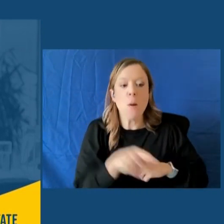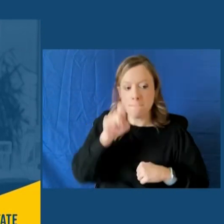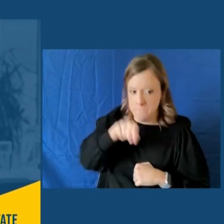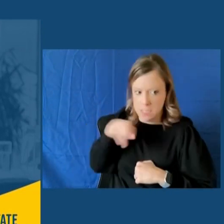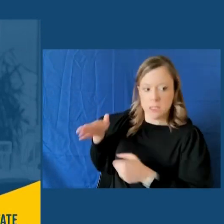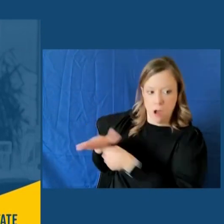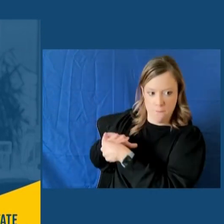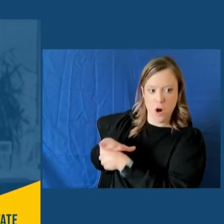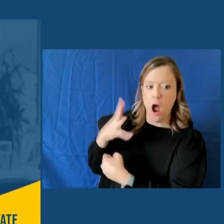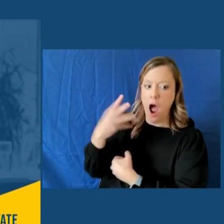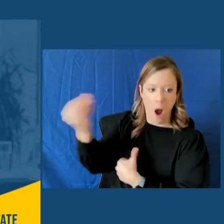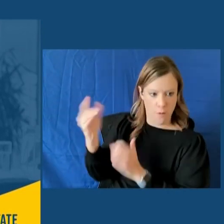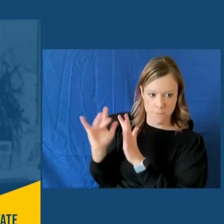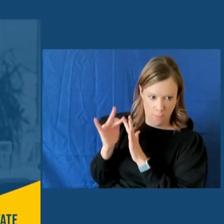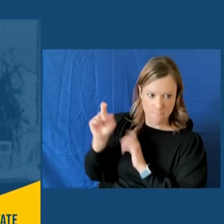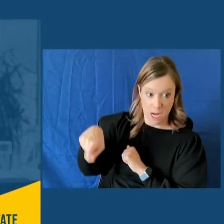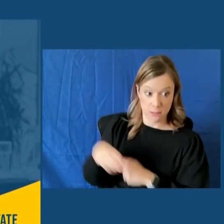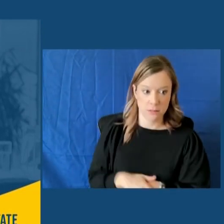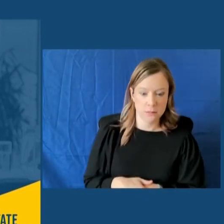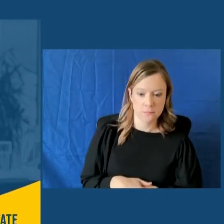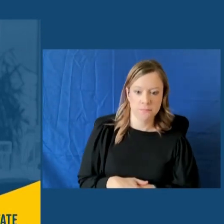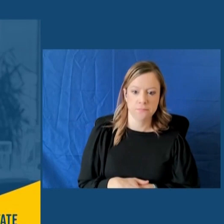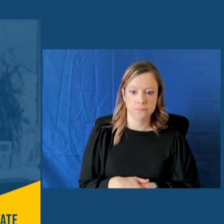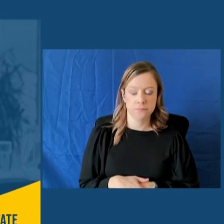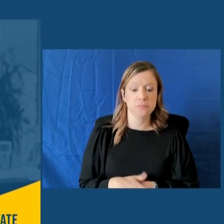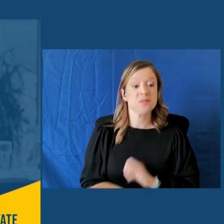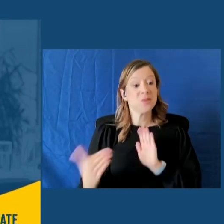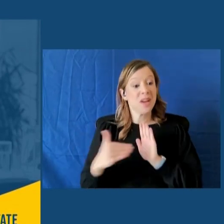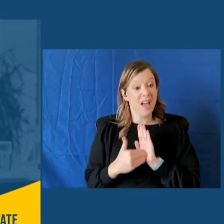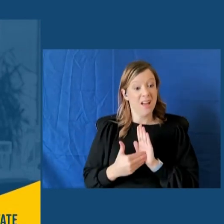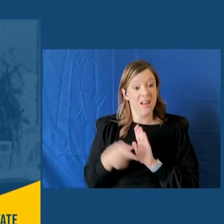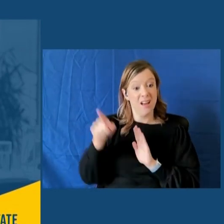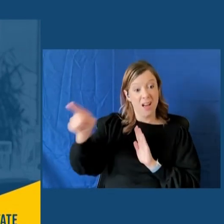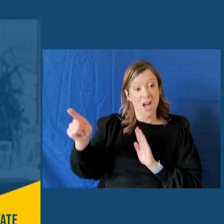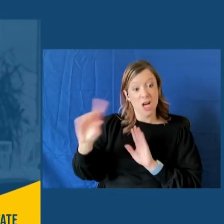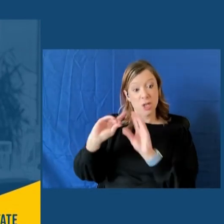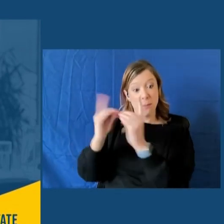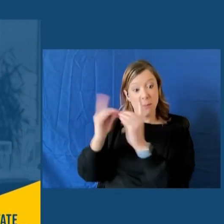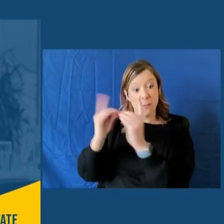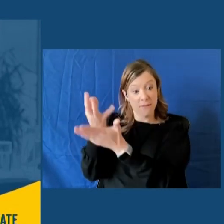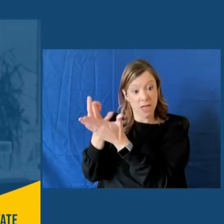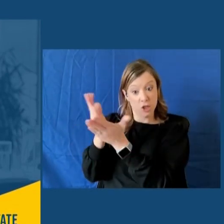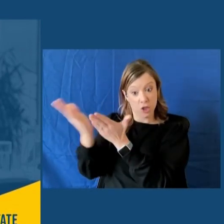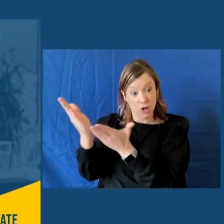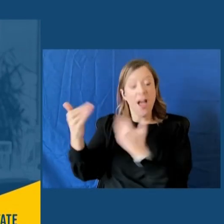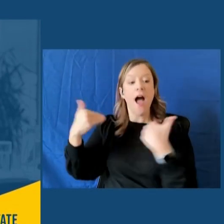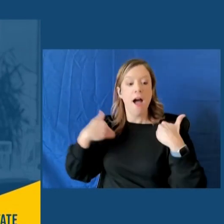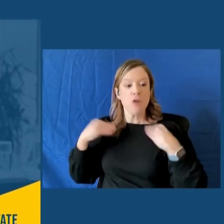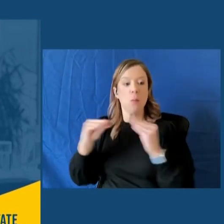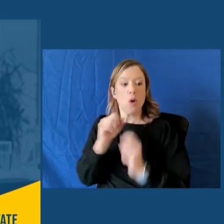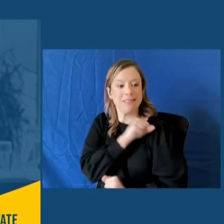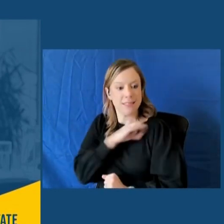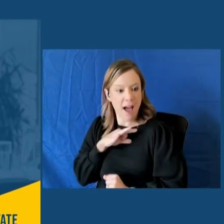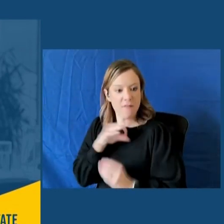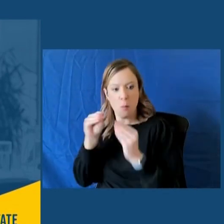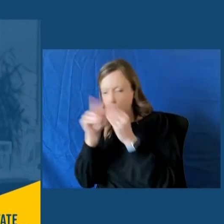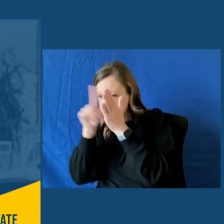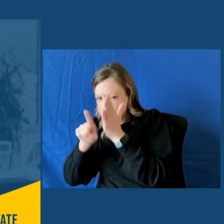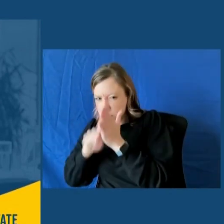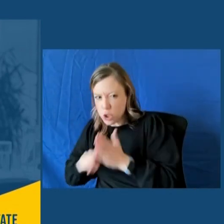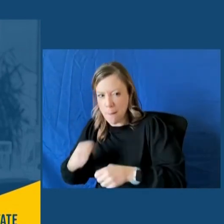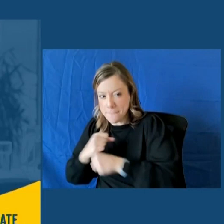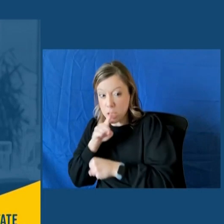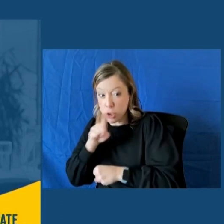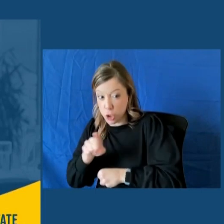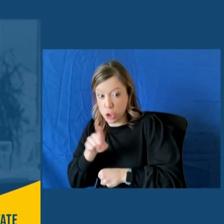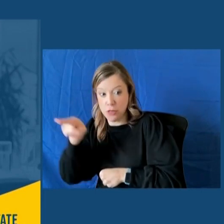So, to enforce it, we'll give the Department of Financial Services more staff, more discretion to increase fines on insurers who flout the new